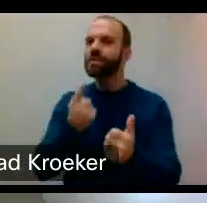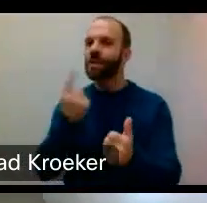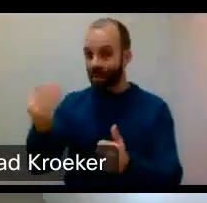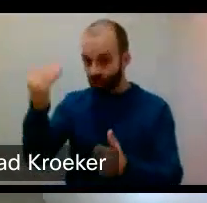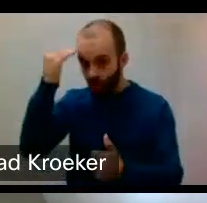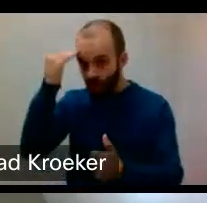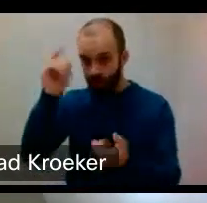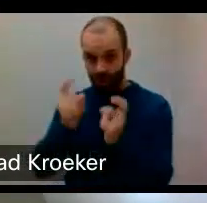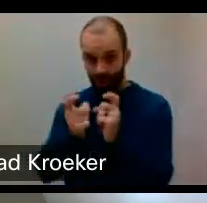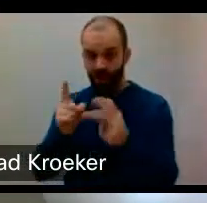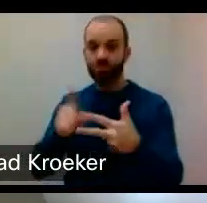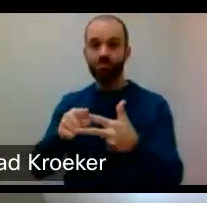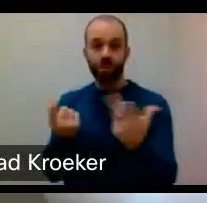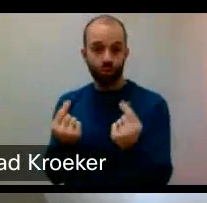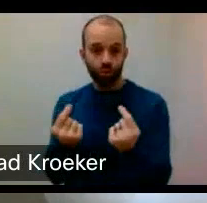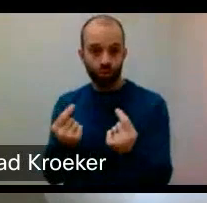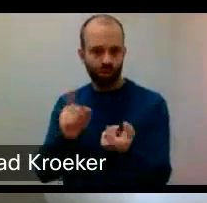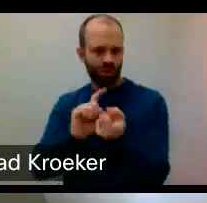changed.